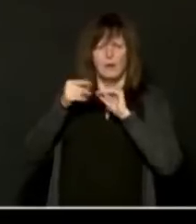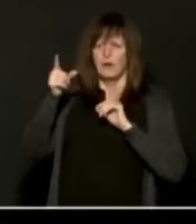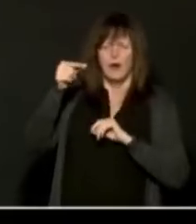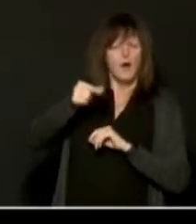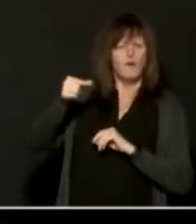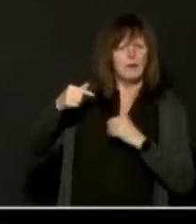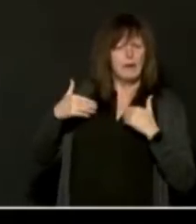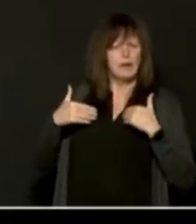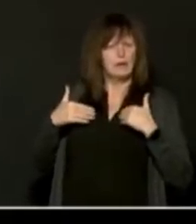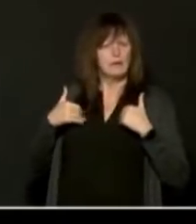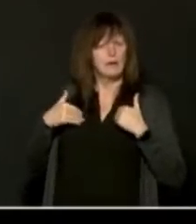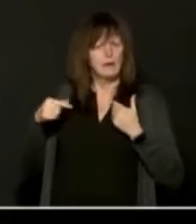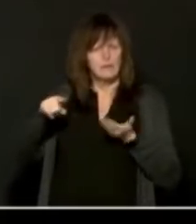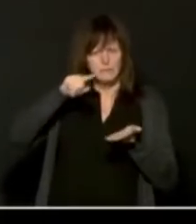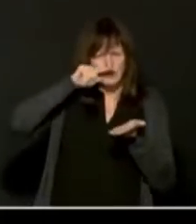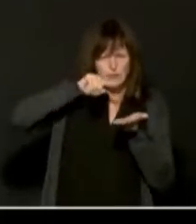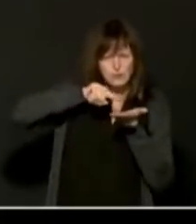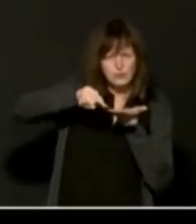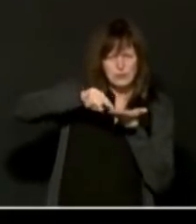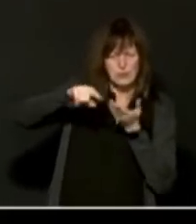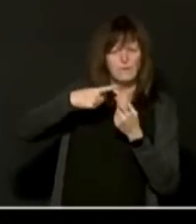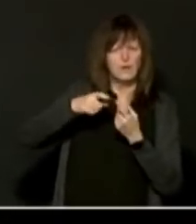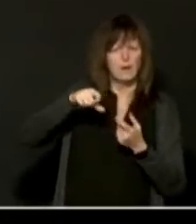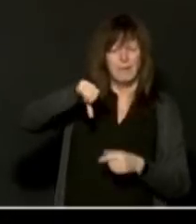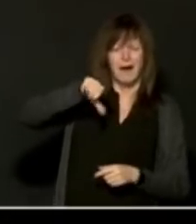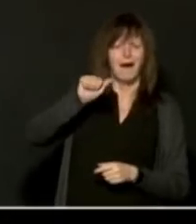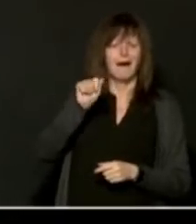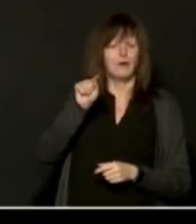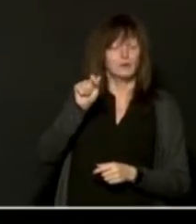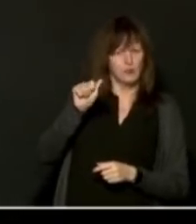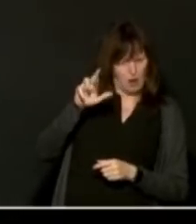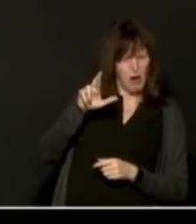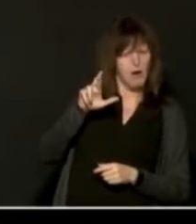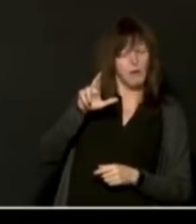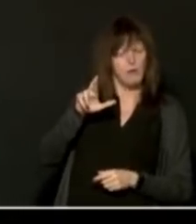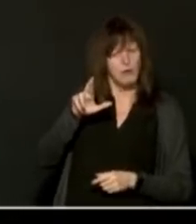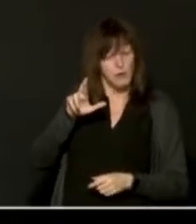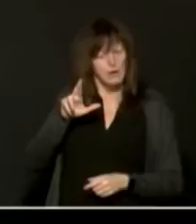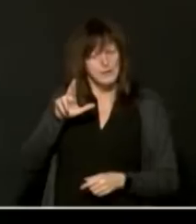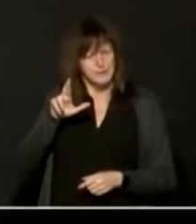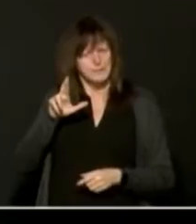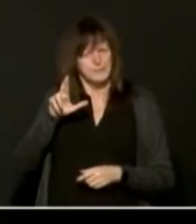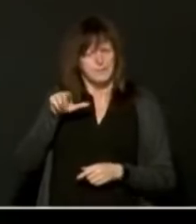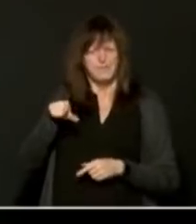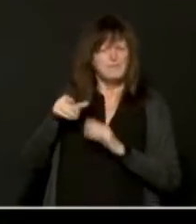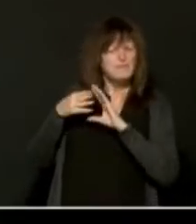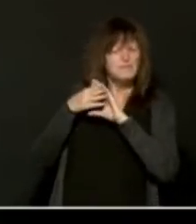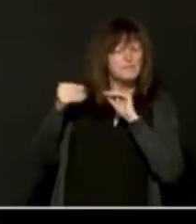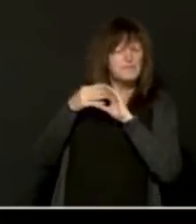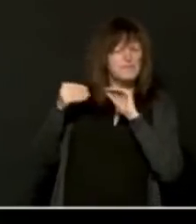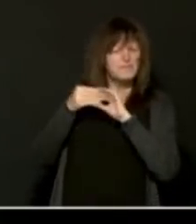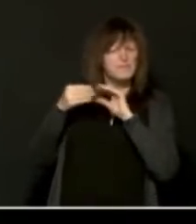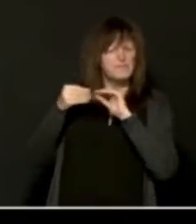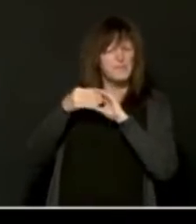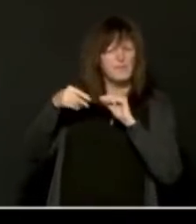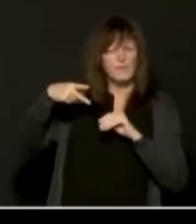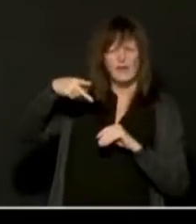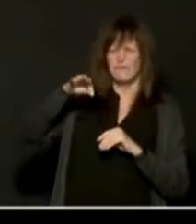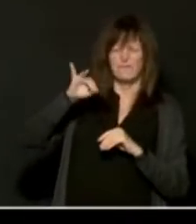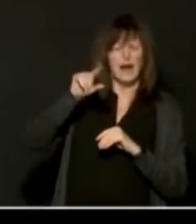out of Qatar that talked about Pfizer and the first dose and about how effective Pfizer is against